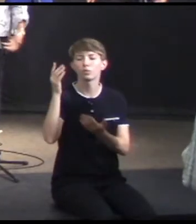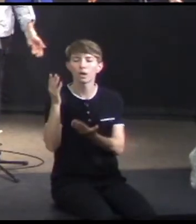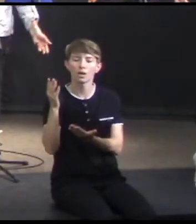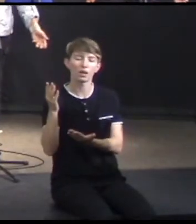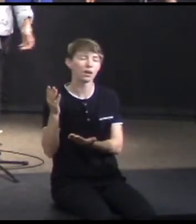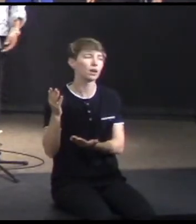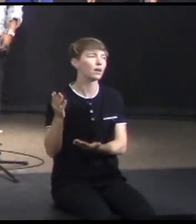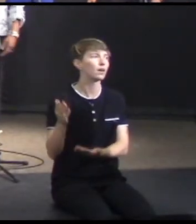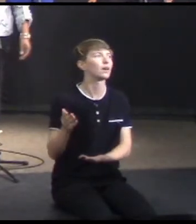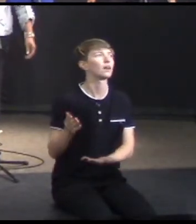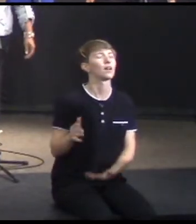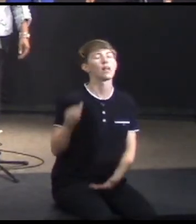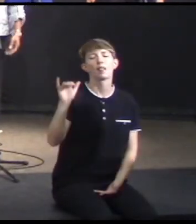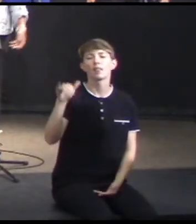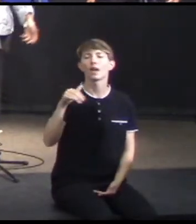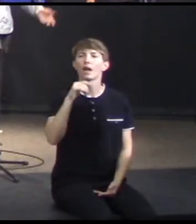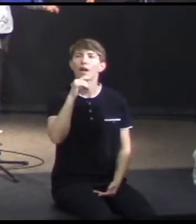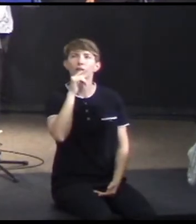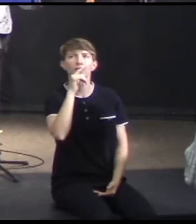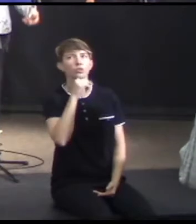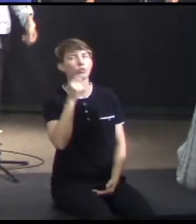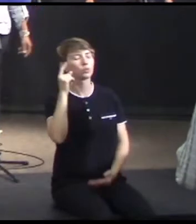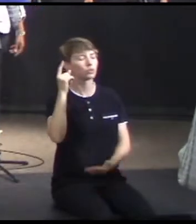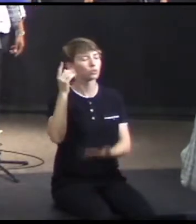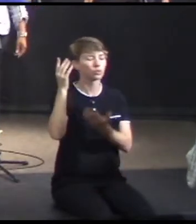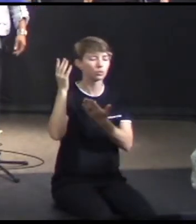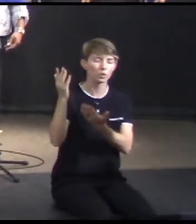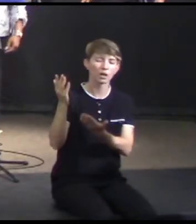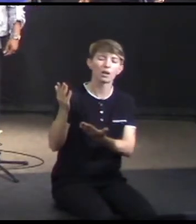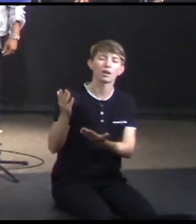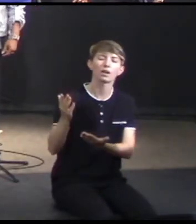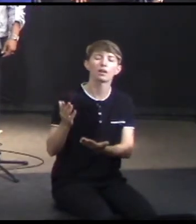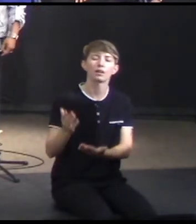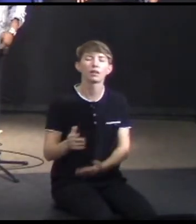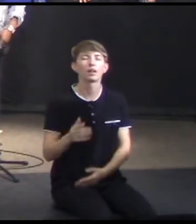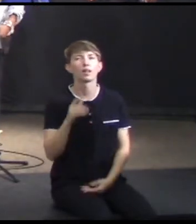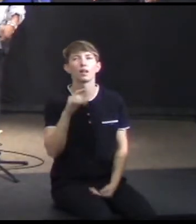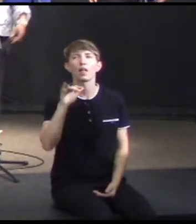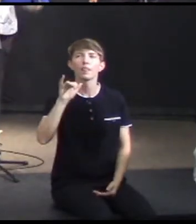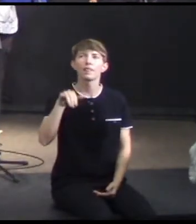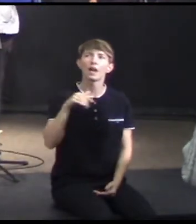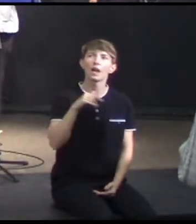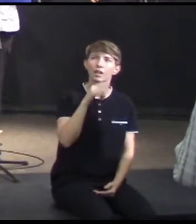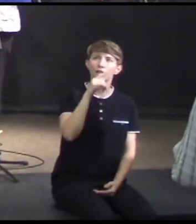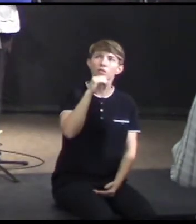you are. That is who you are. That is who you are.